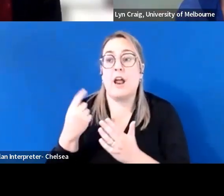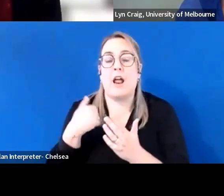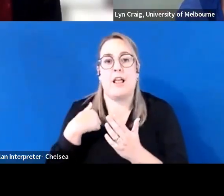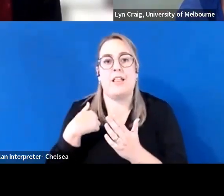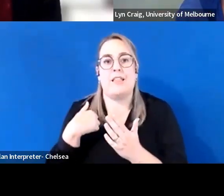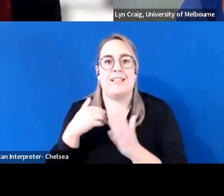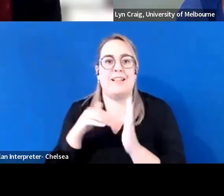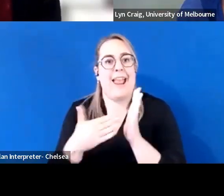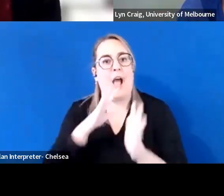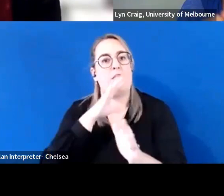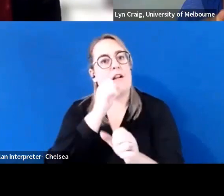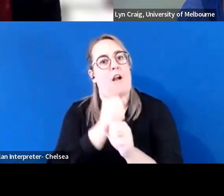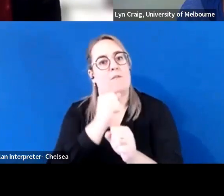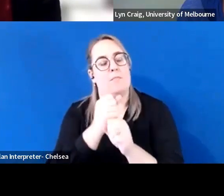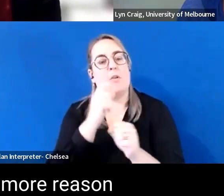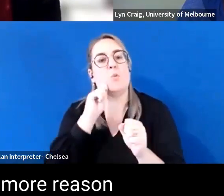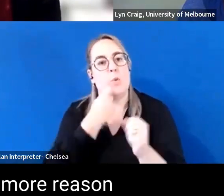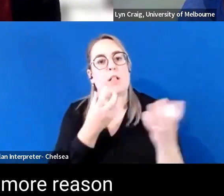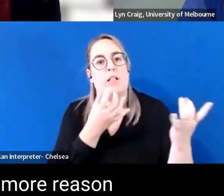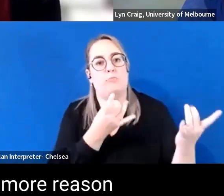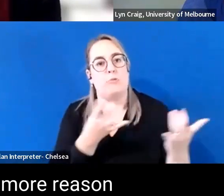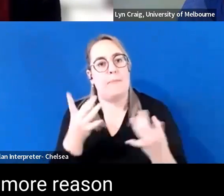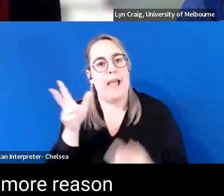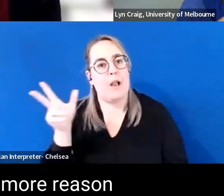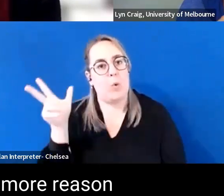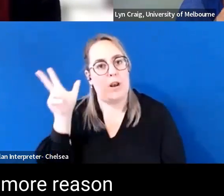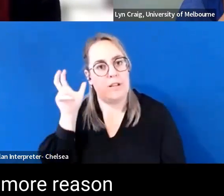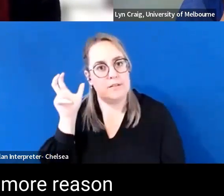had before. And I think, so that's all the